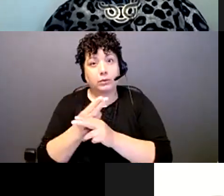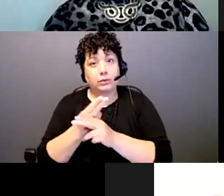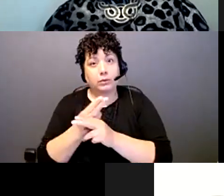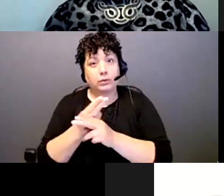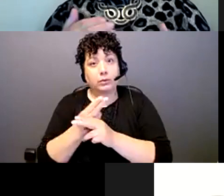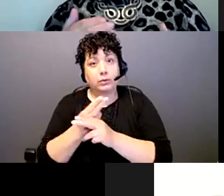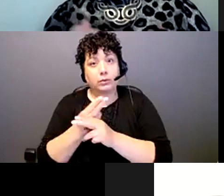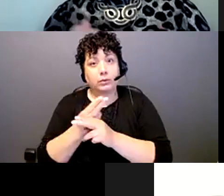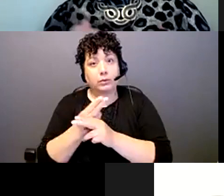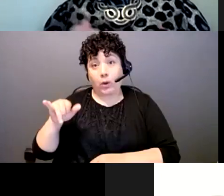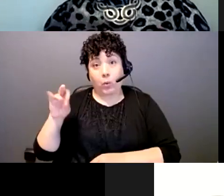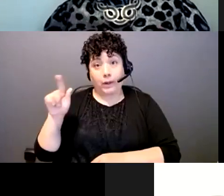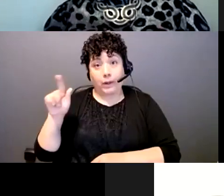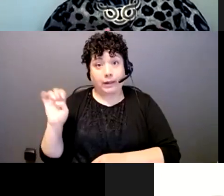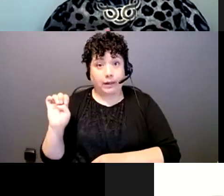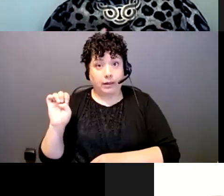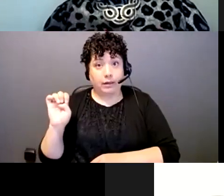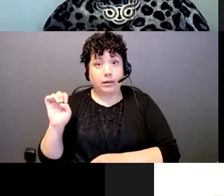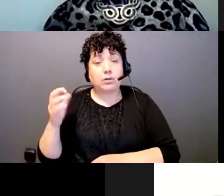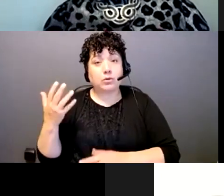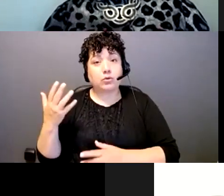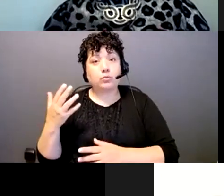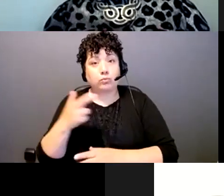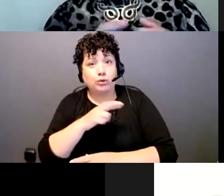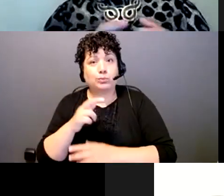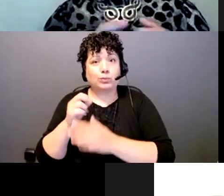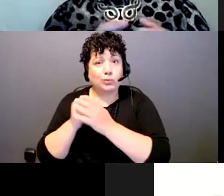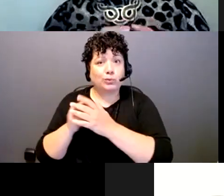then there are other